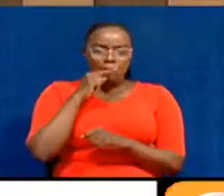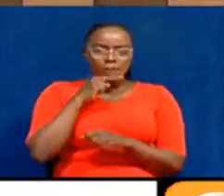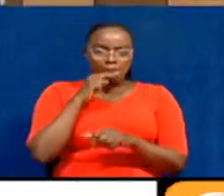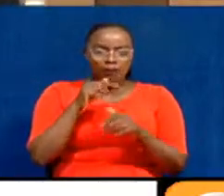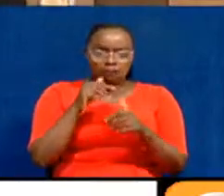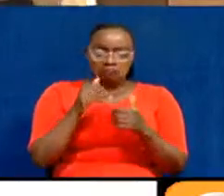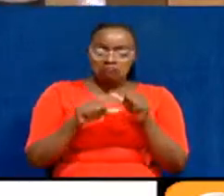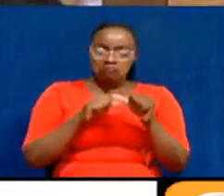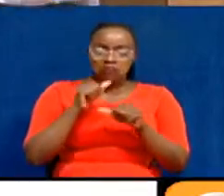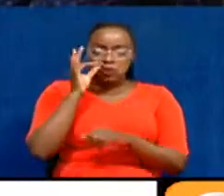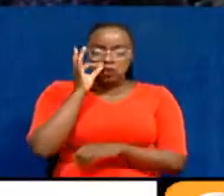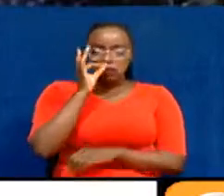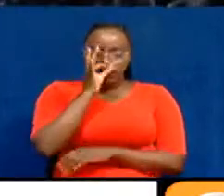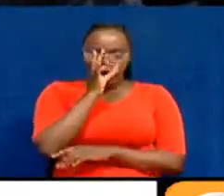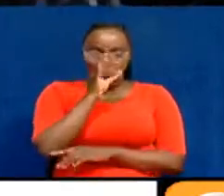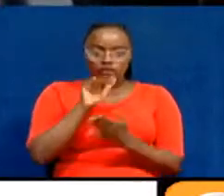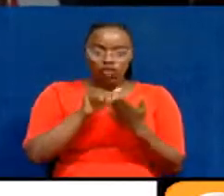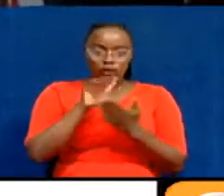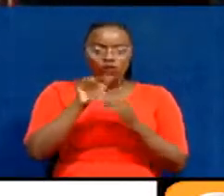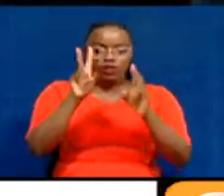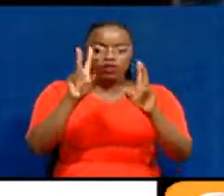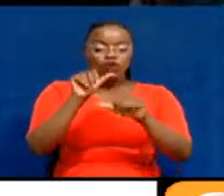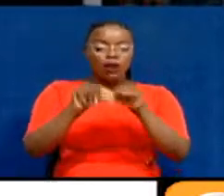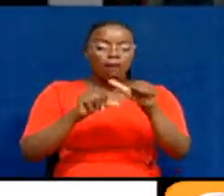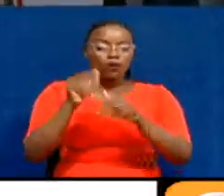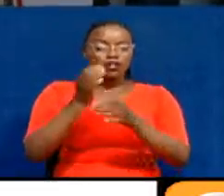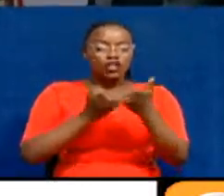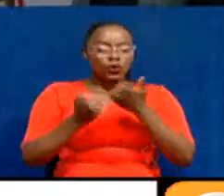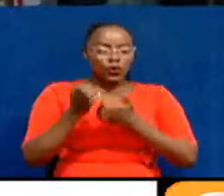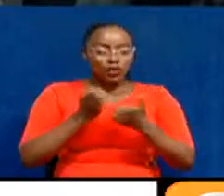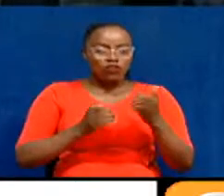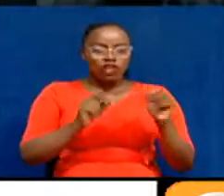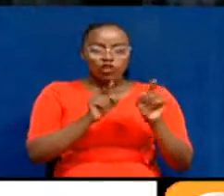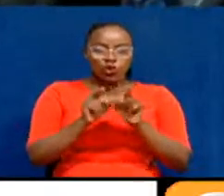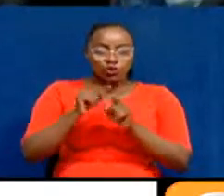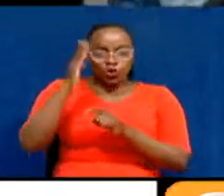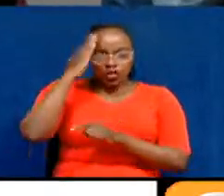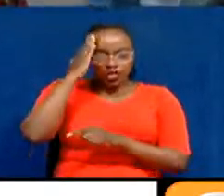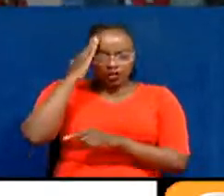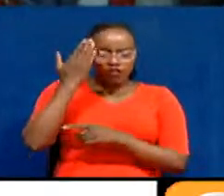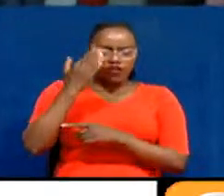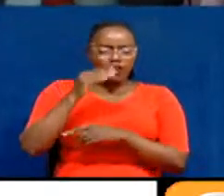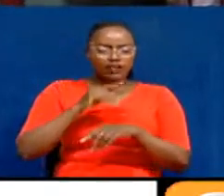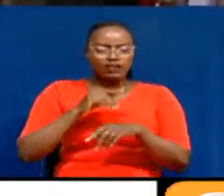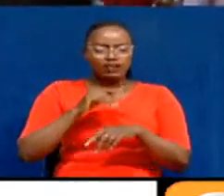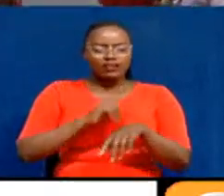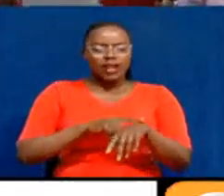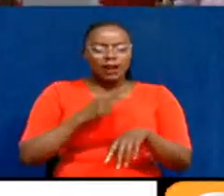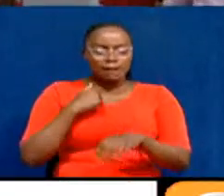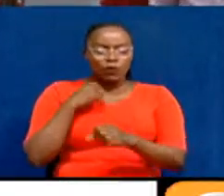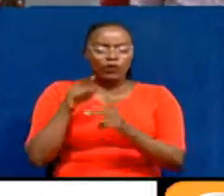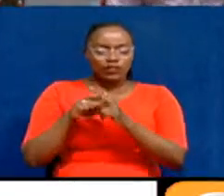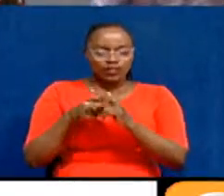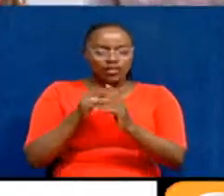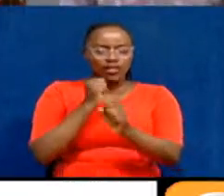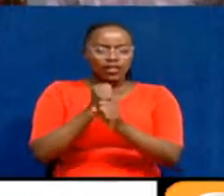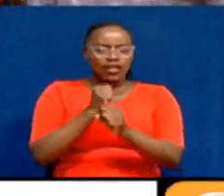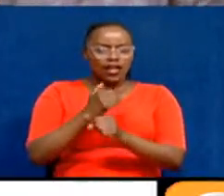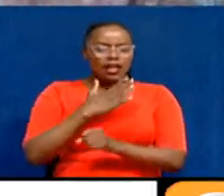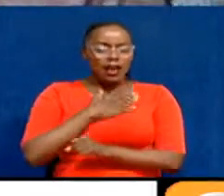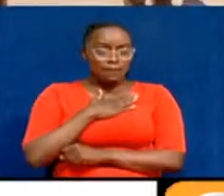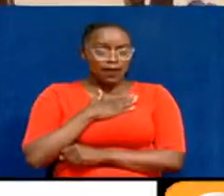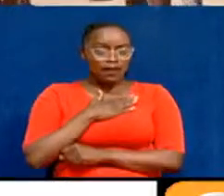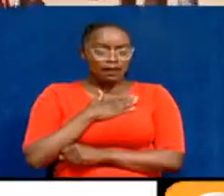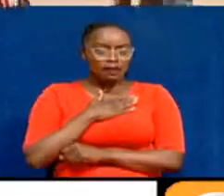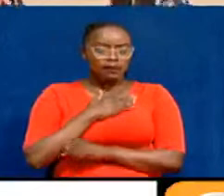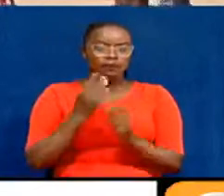the late President Mwai Kibaki, especially on matters economy. I remember very early on in my career,